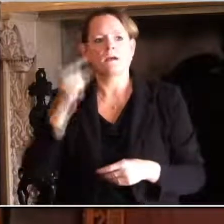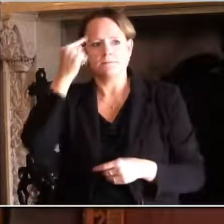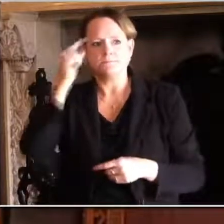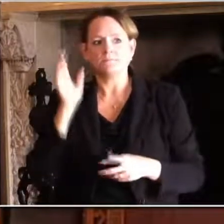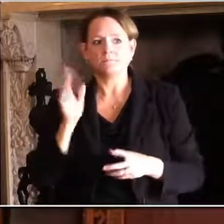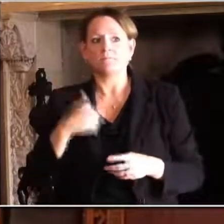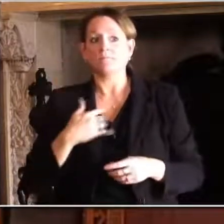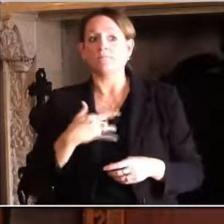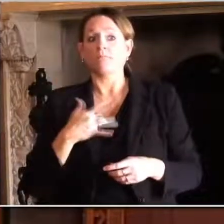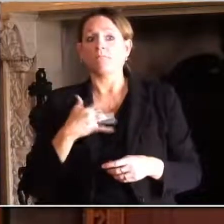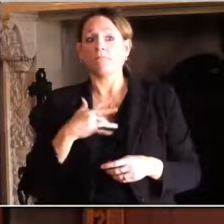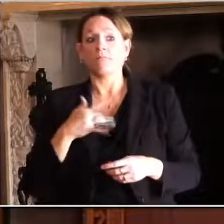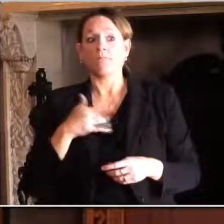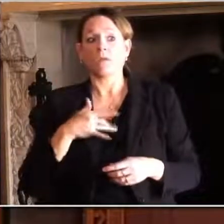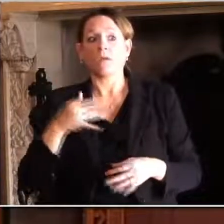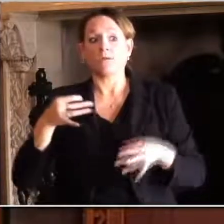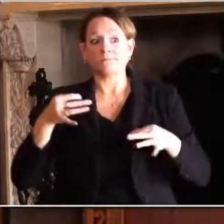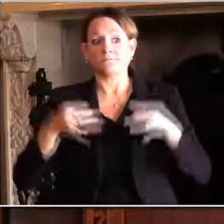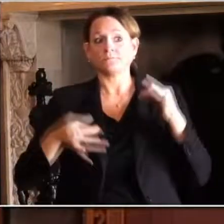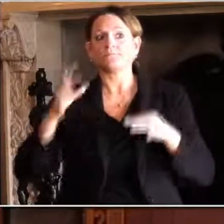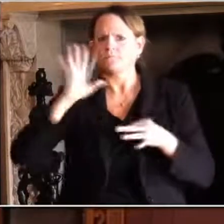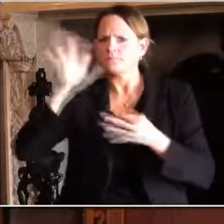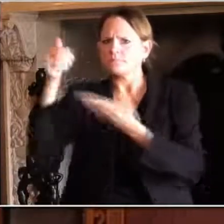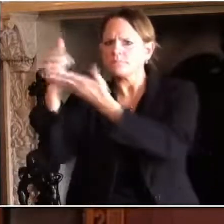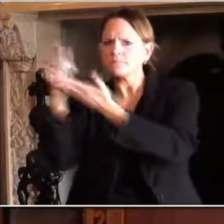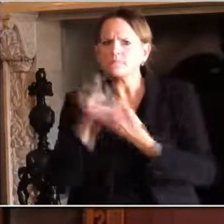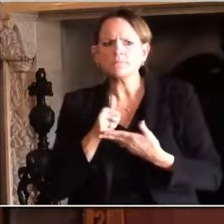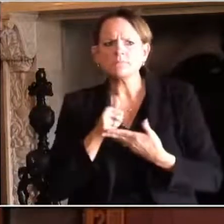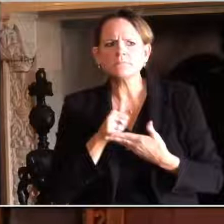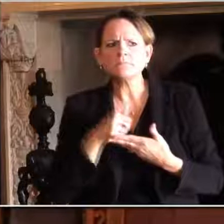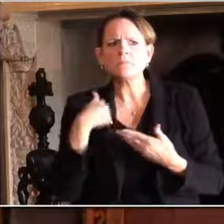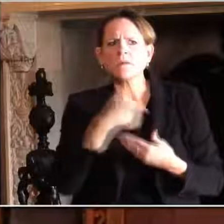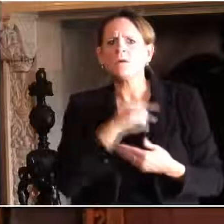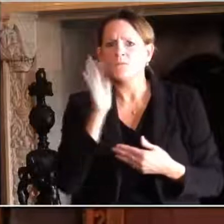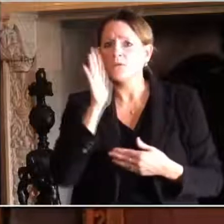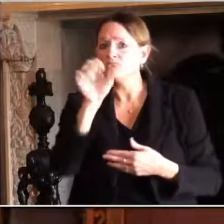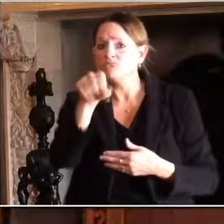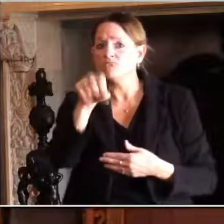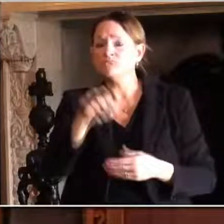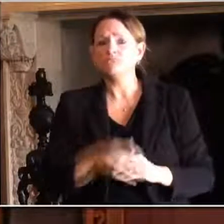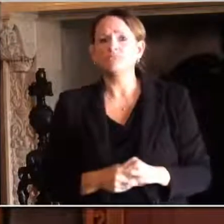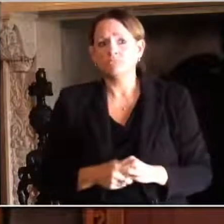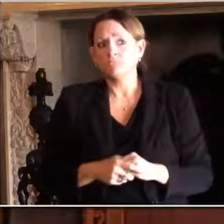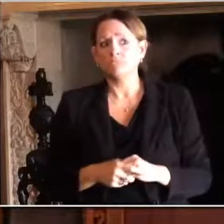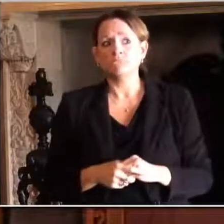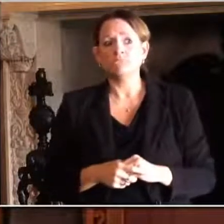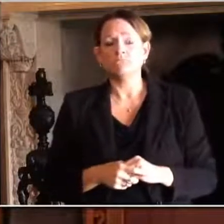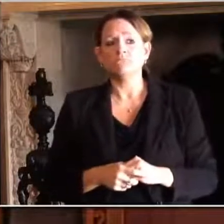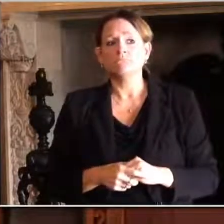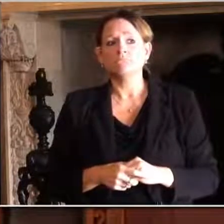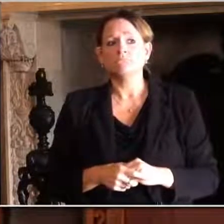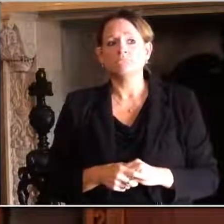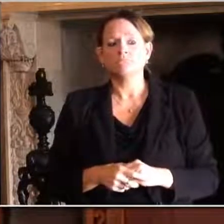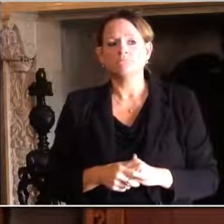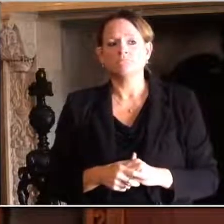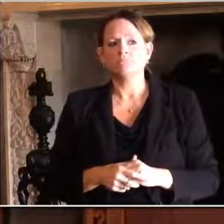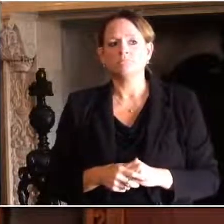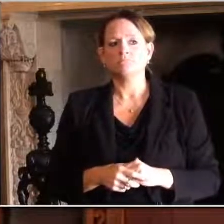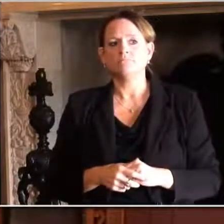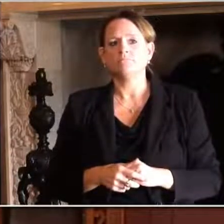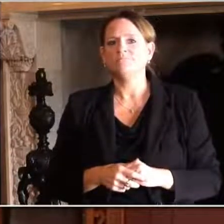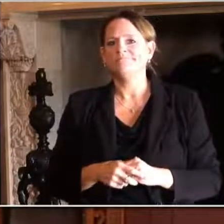making, and they have in the past, and I'm sure they will in the future. But and this goes back to